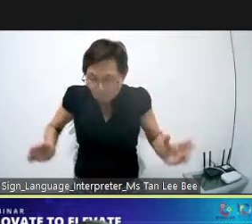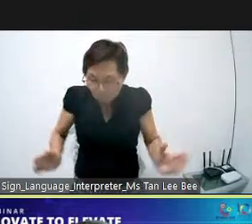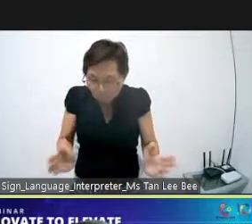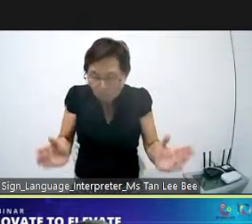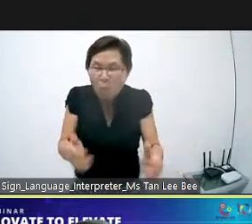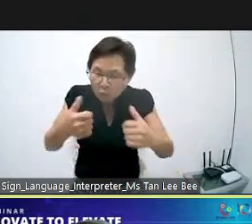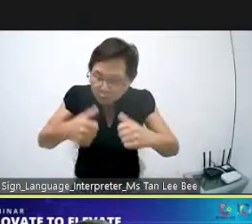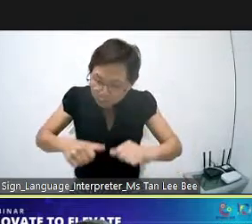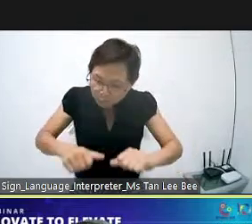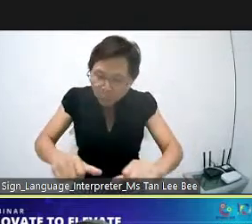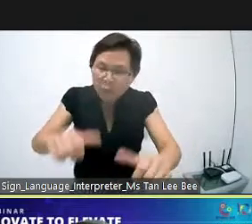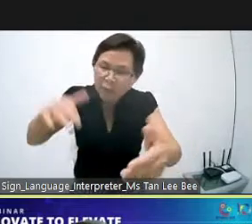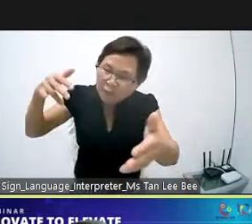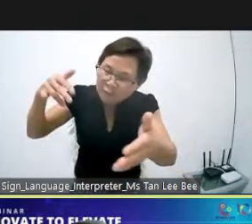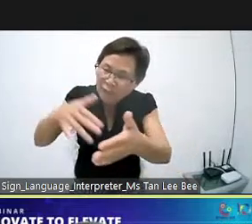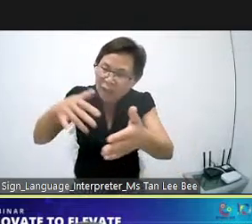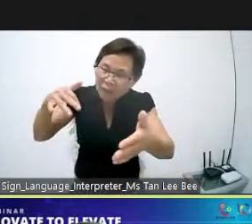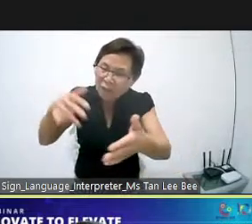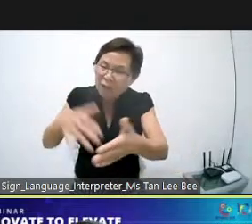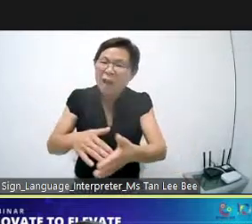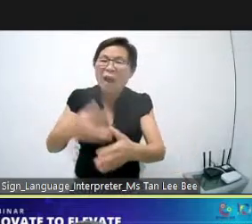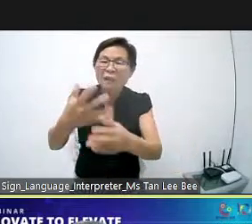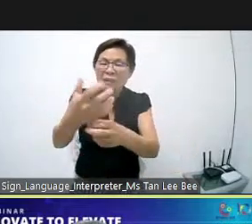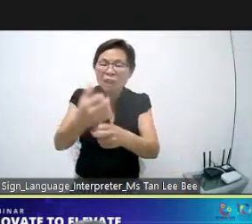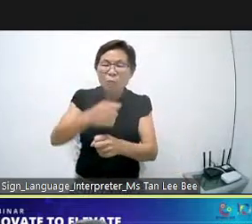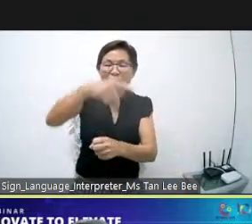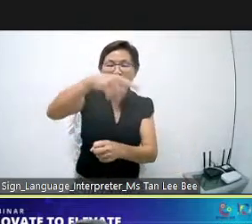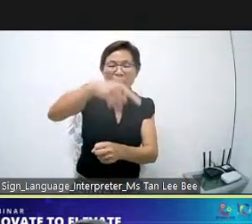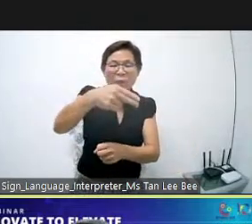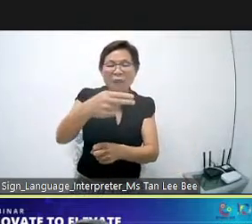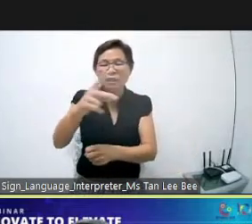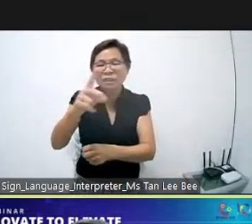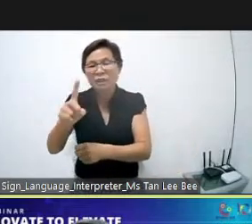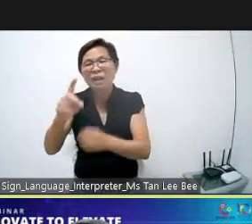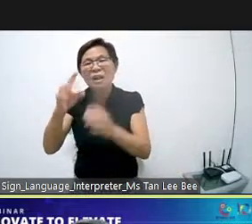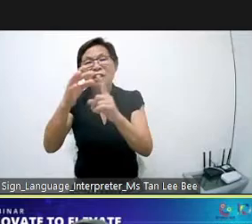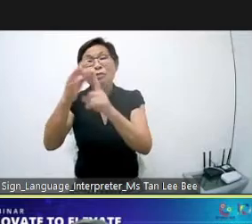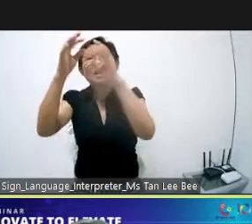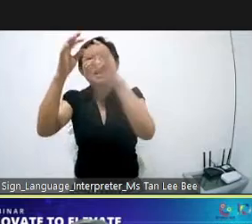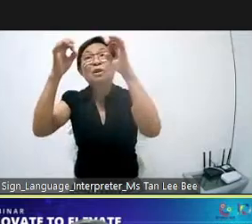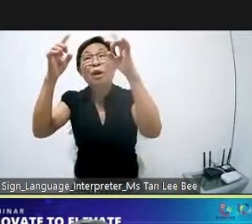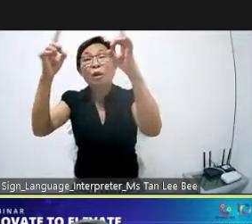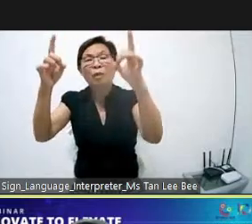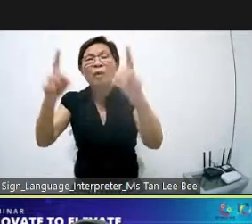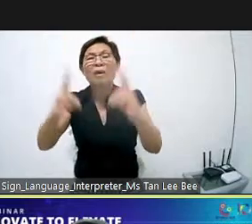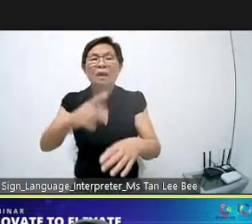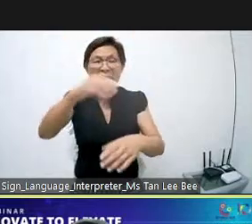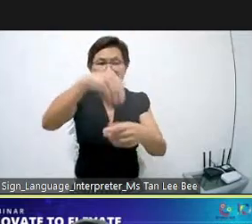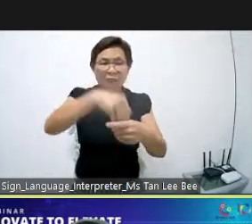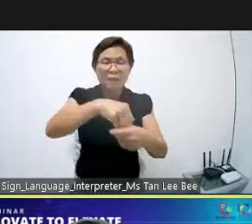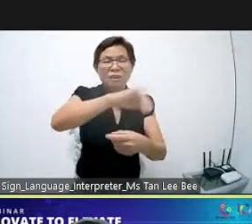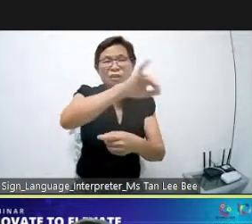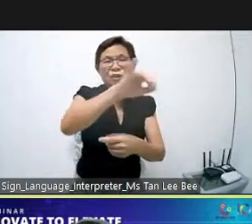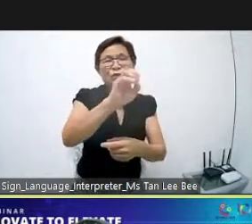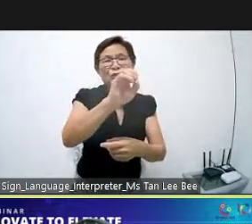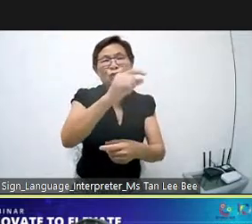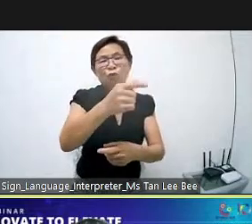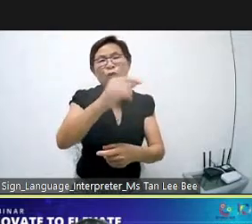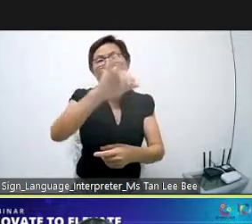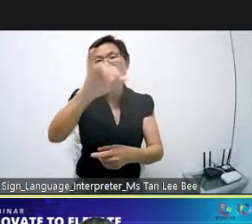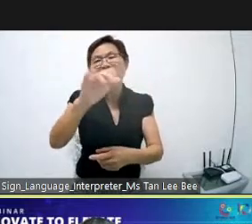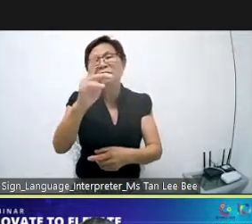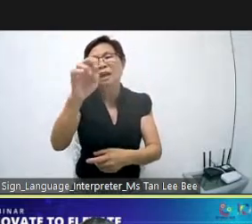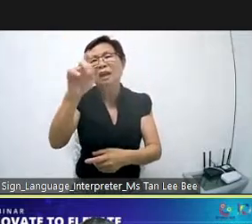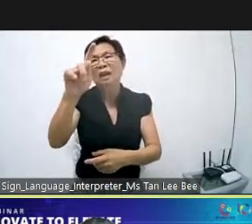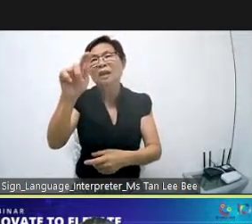return to study and taking her PhD in special education at Universitas Negeri Yogyakarta since 2020. And she